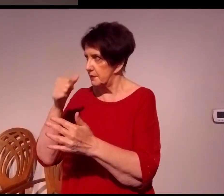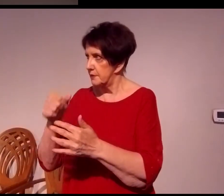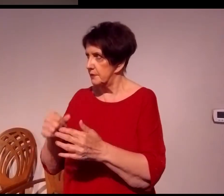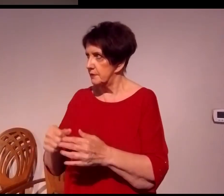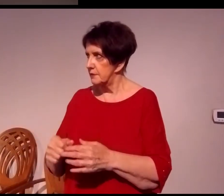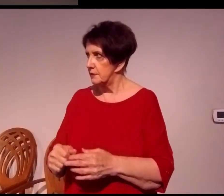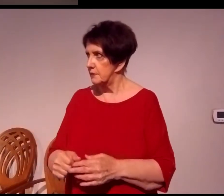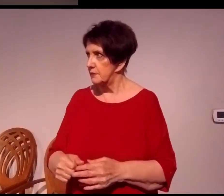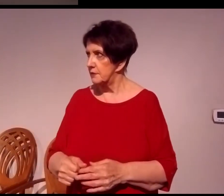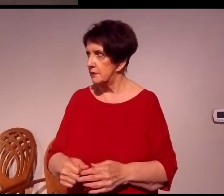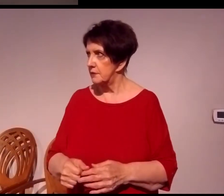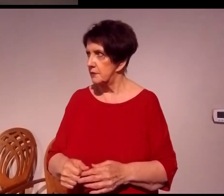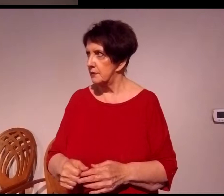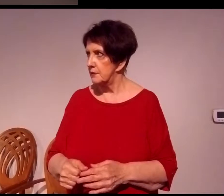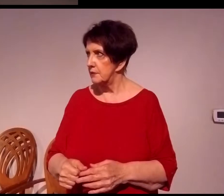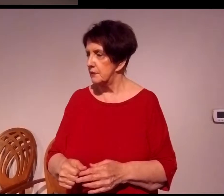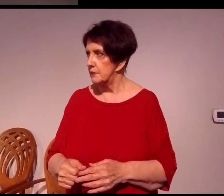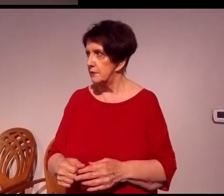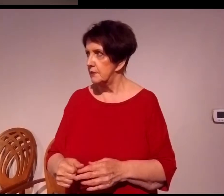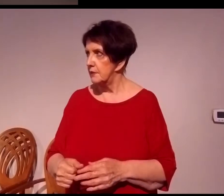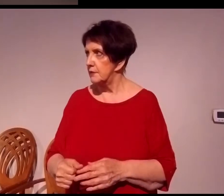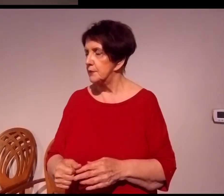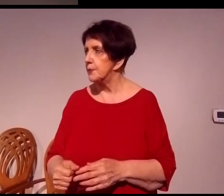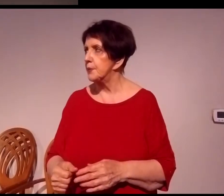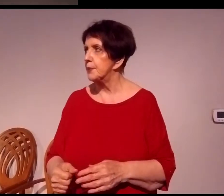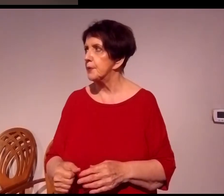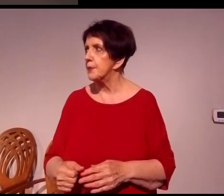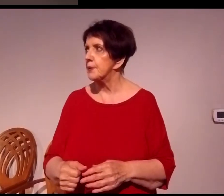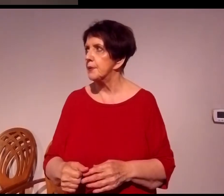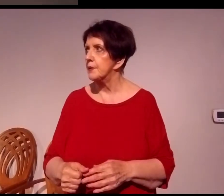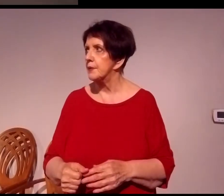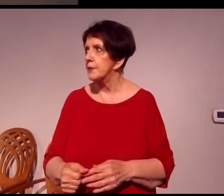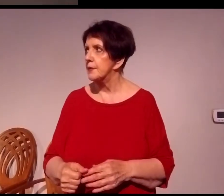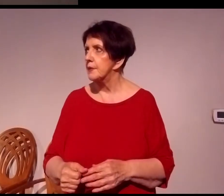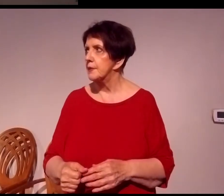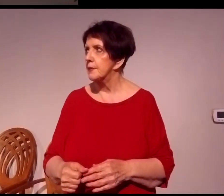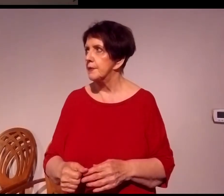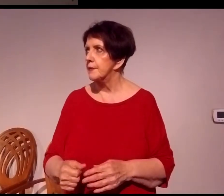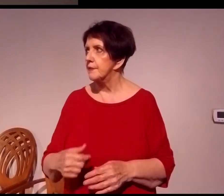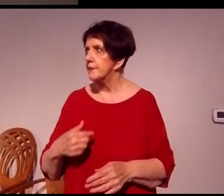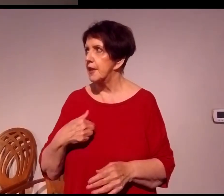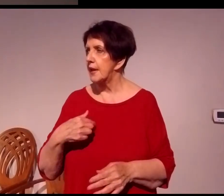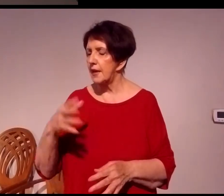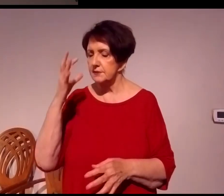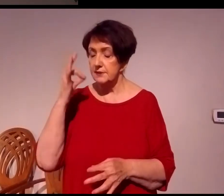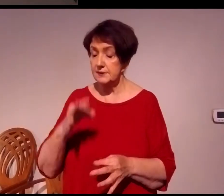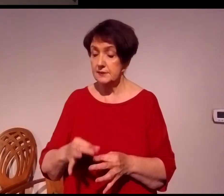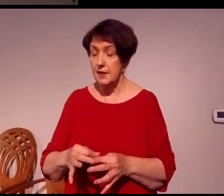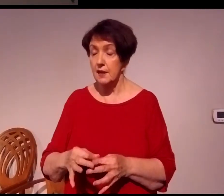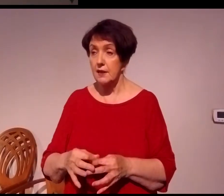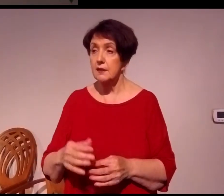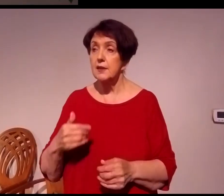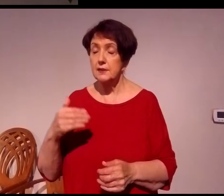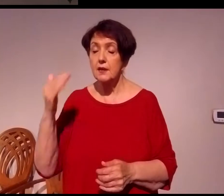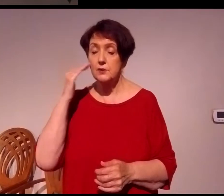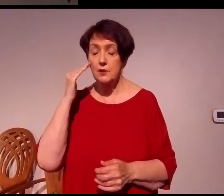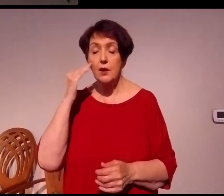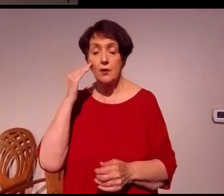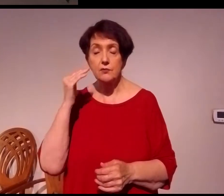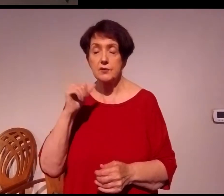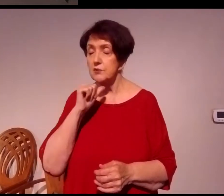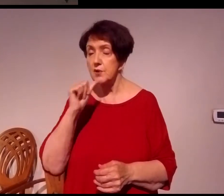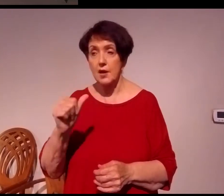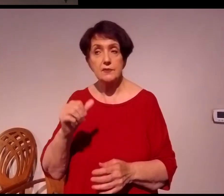that are coming at me, that I decide and I know are not the spiritual